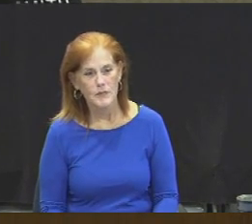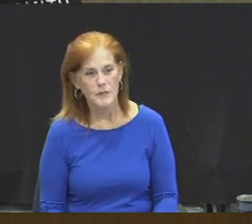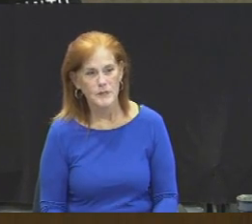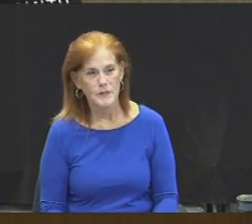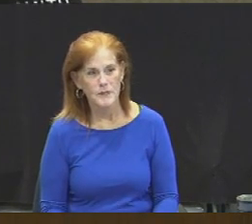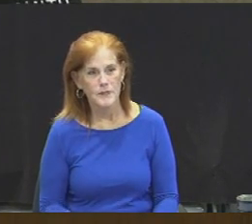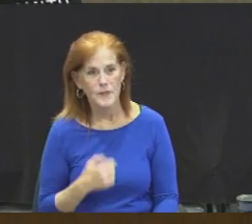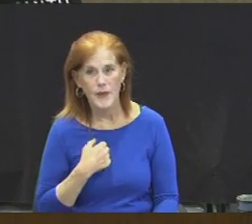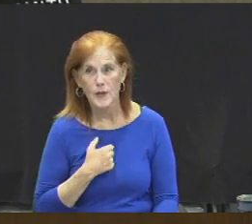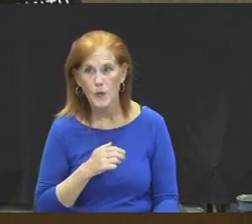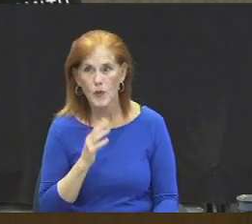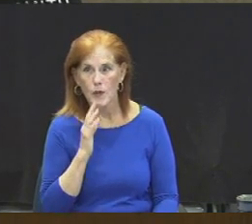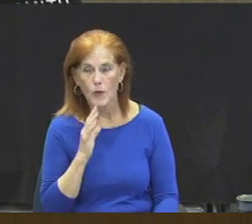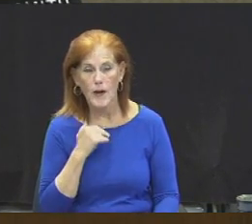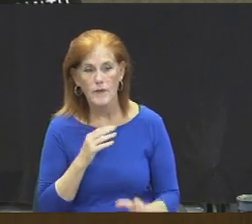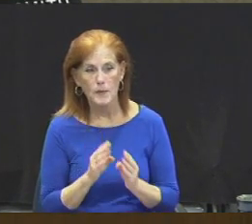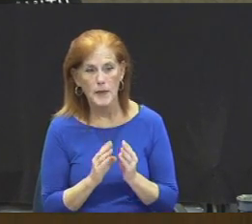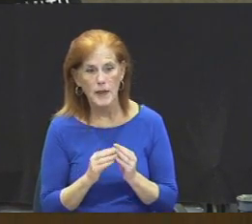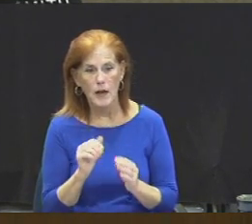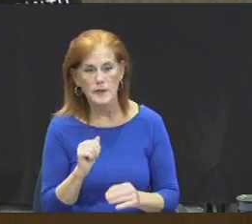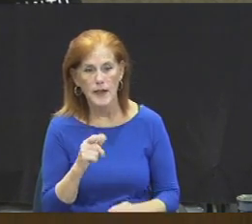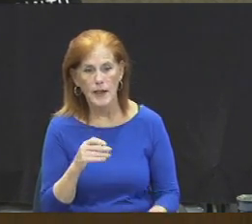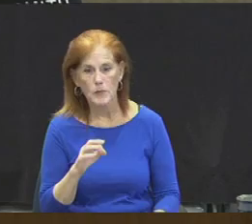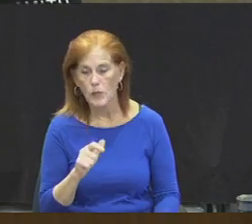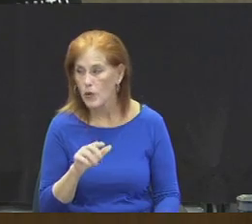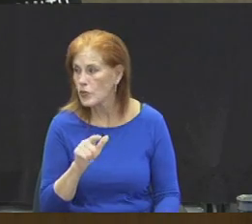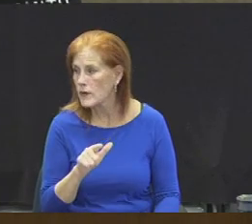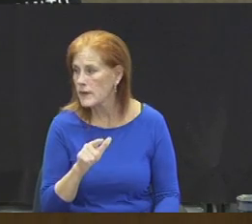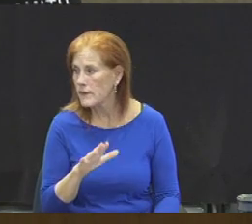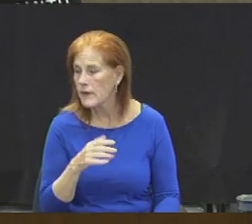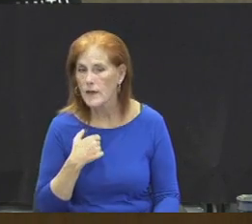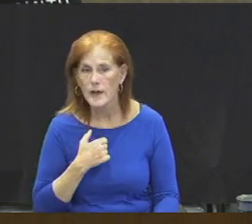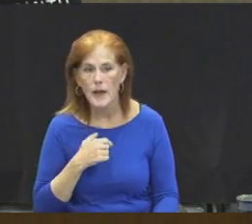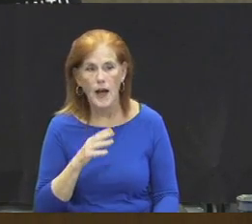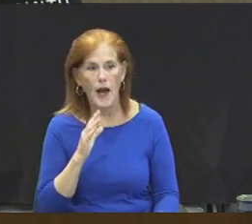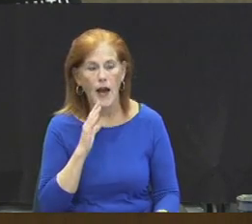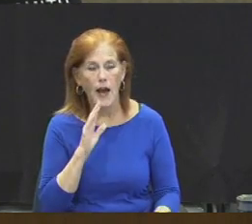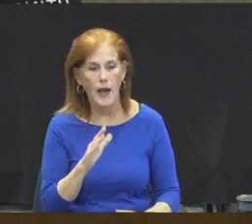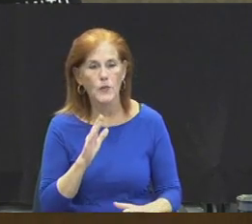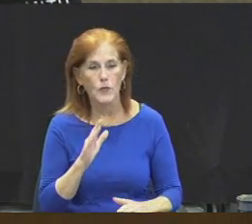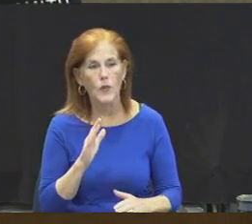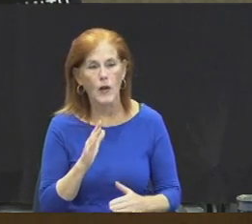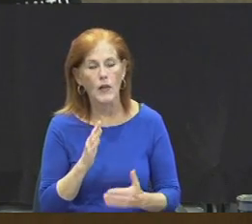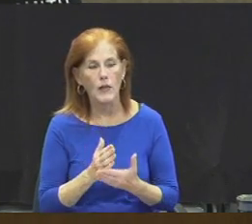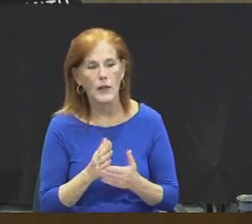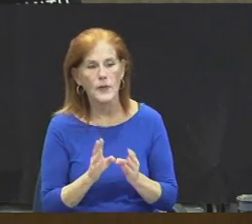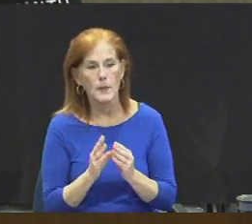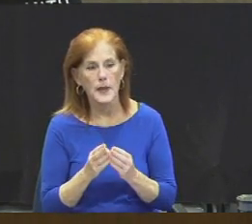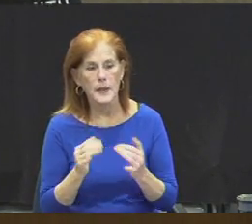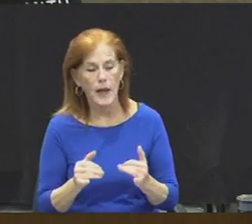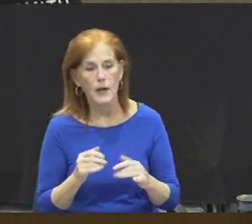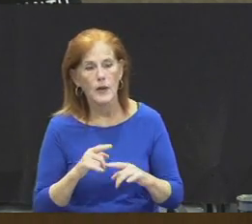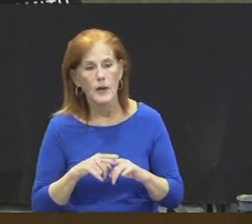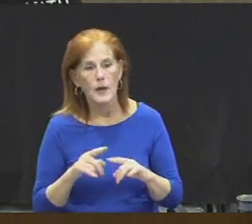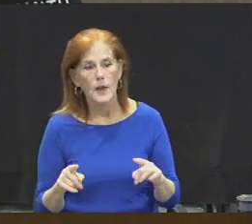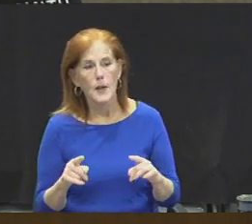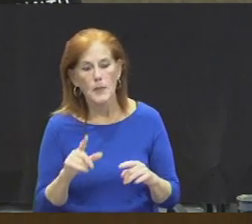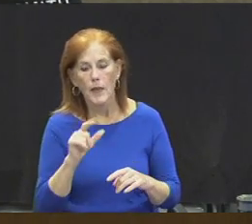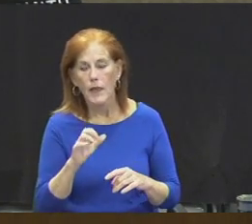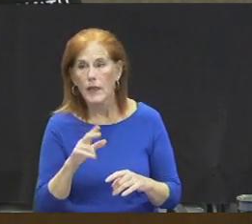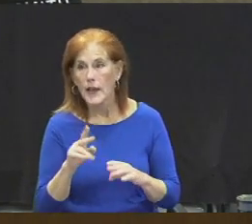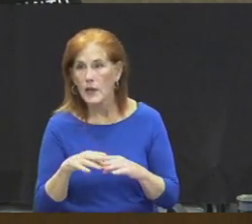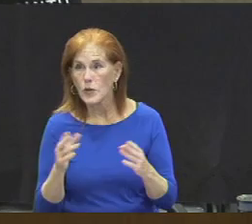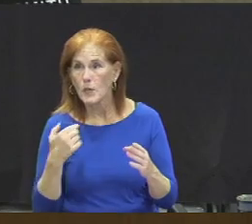we will meet on April 25th, and I'm going to adjourn us for now, but I'd like to keep the link open